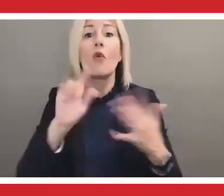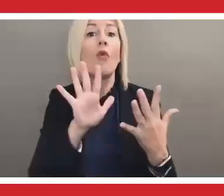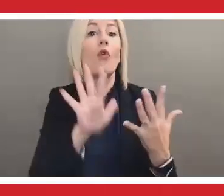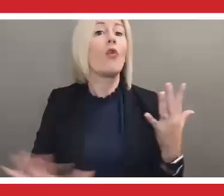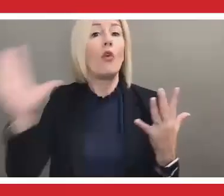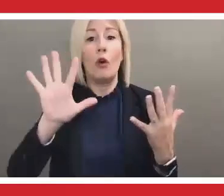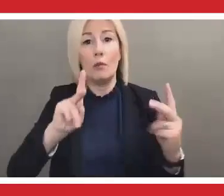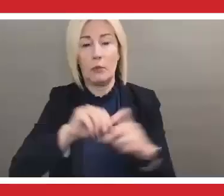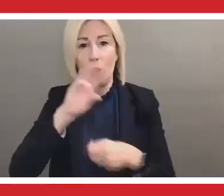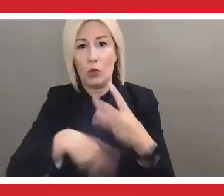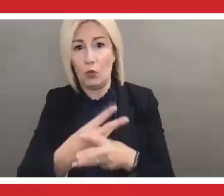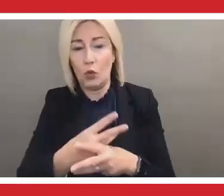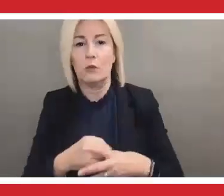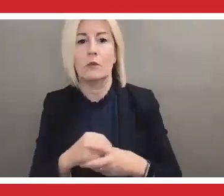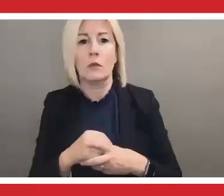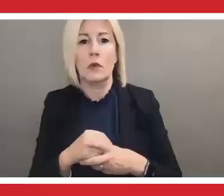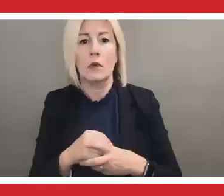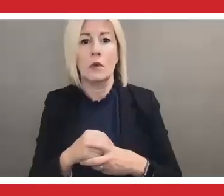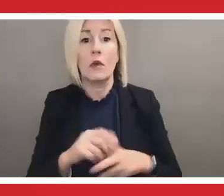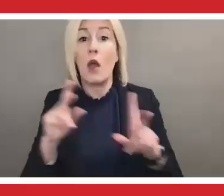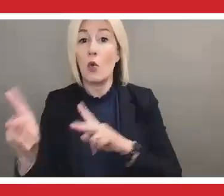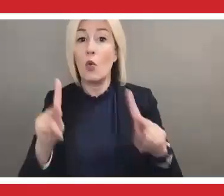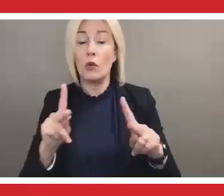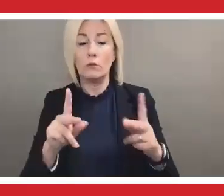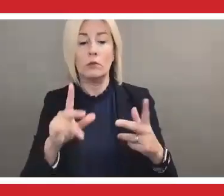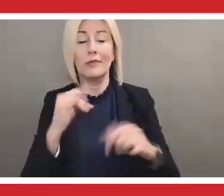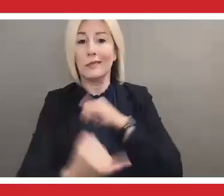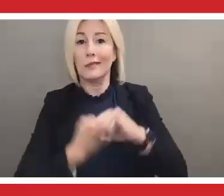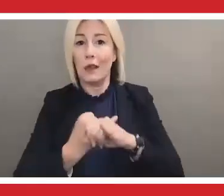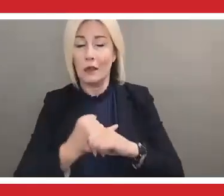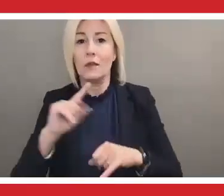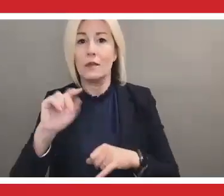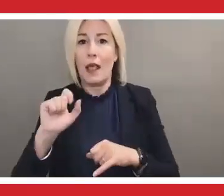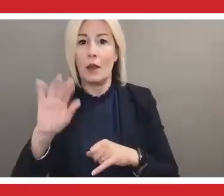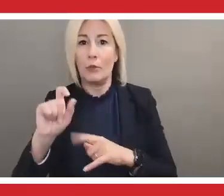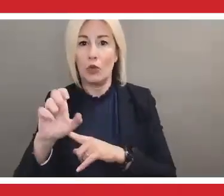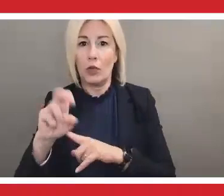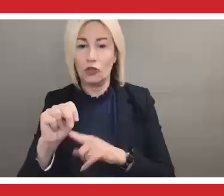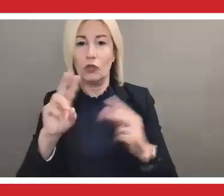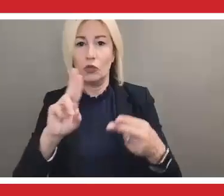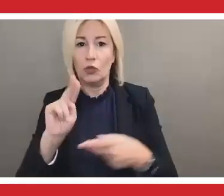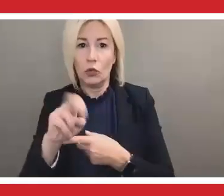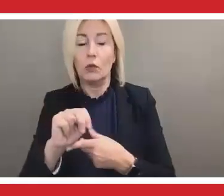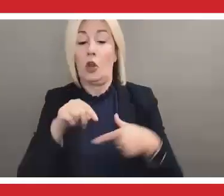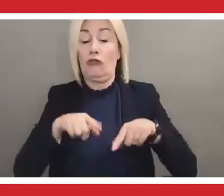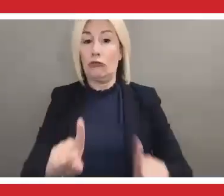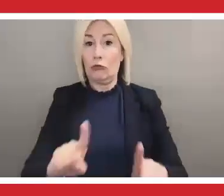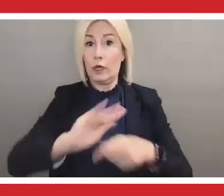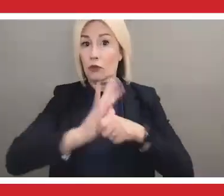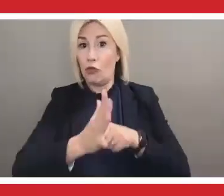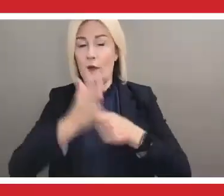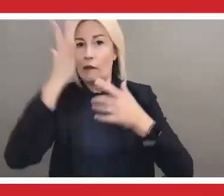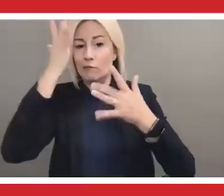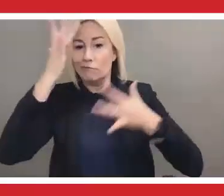world. According to the International Telecommunication Union, during the COVID-19 pandemic, the number